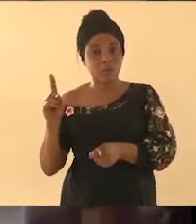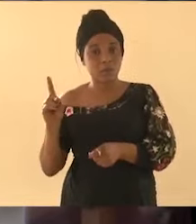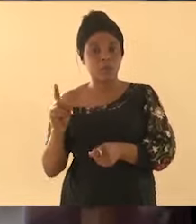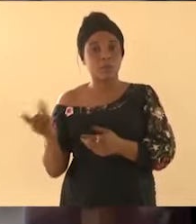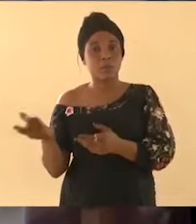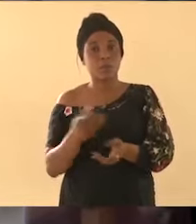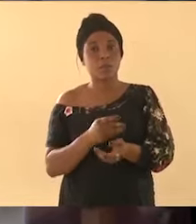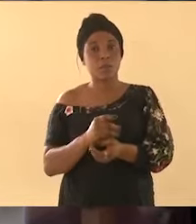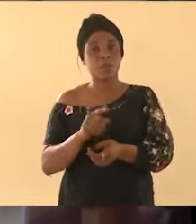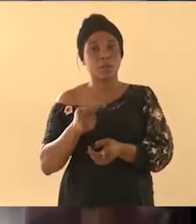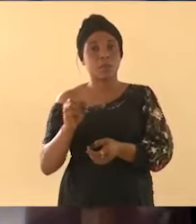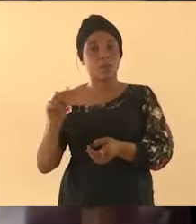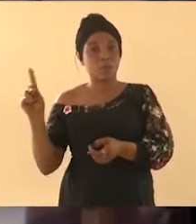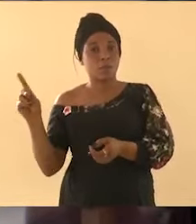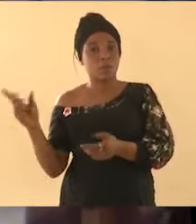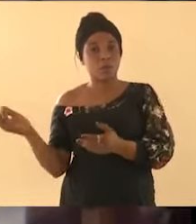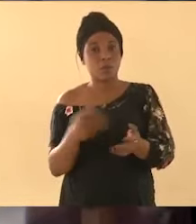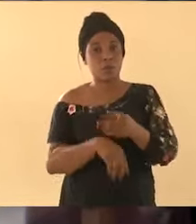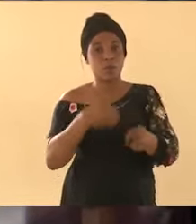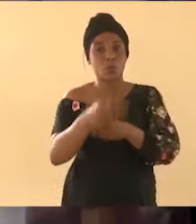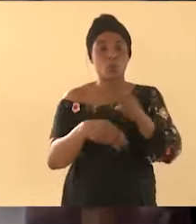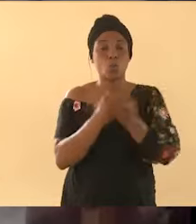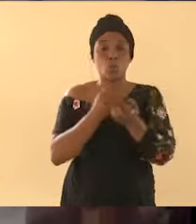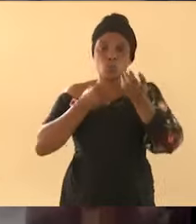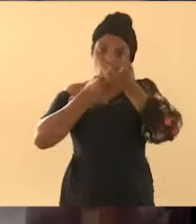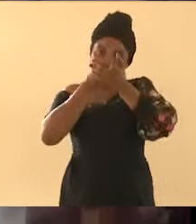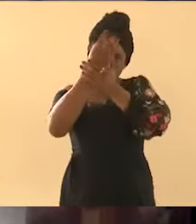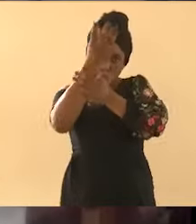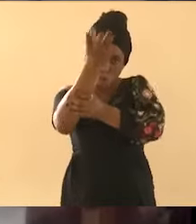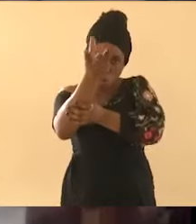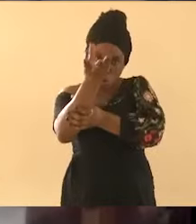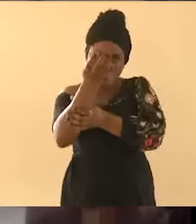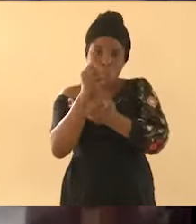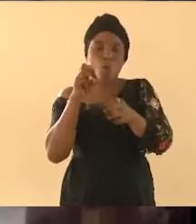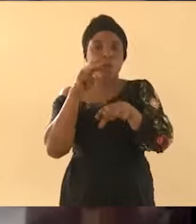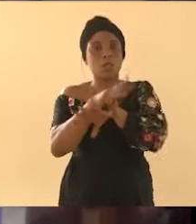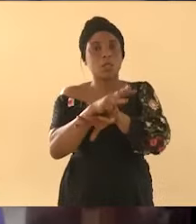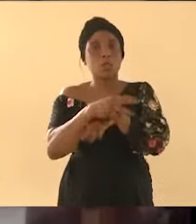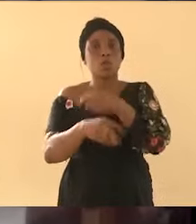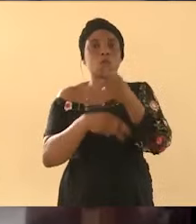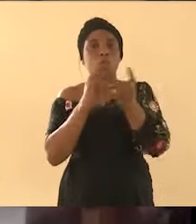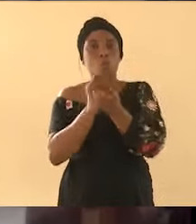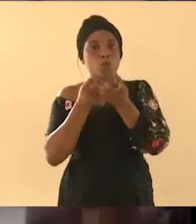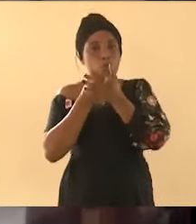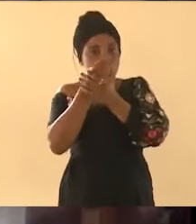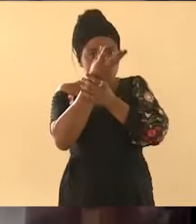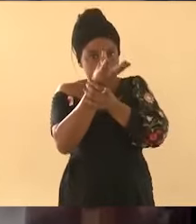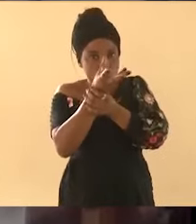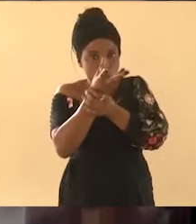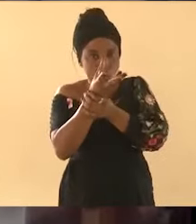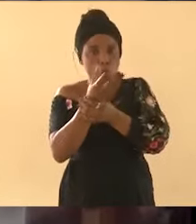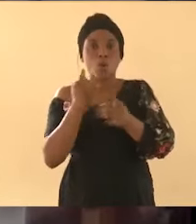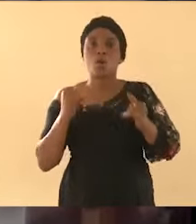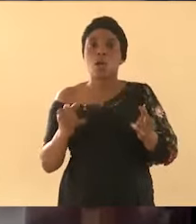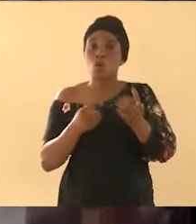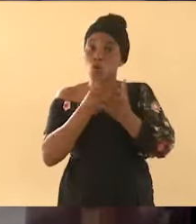You know, I keep saying to you that, you know, we were brought into this world to grow, right? We were sent into this world to